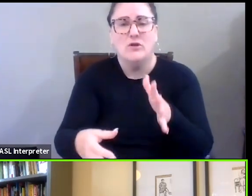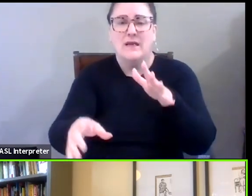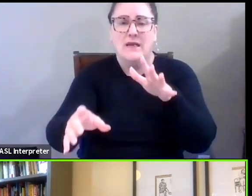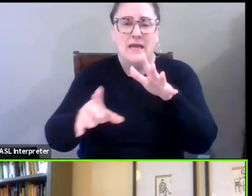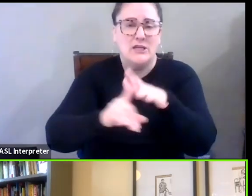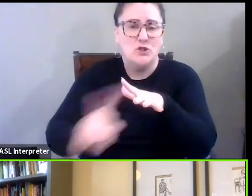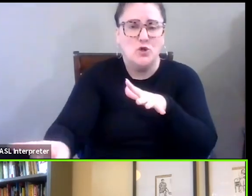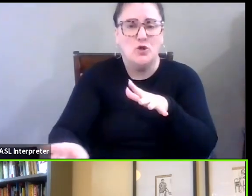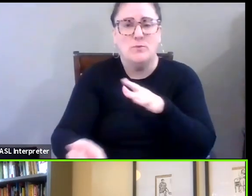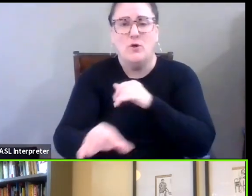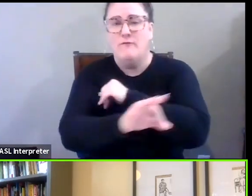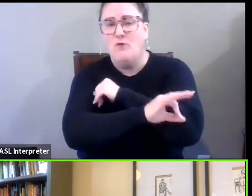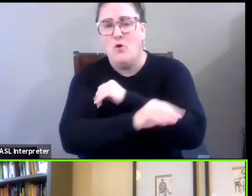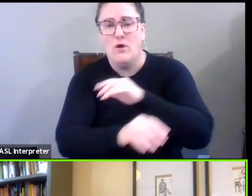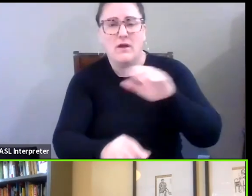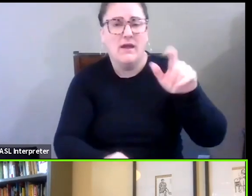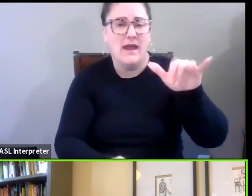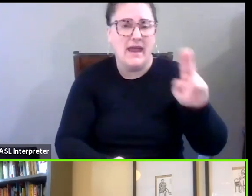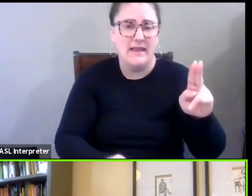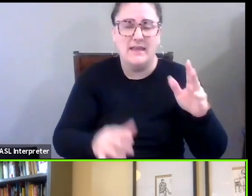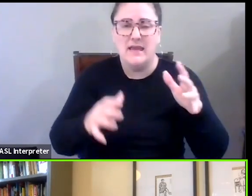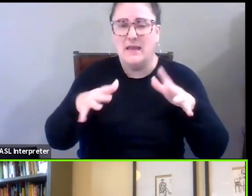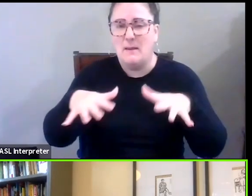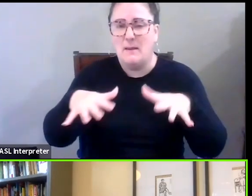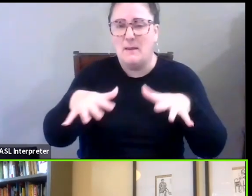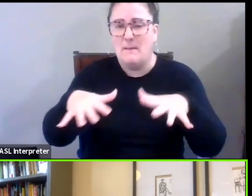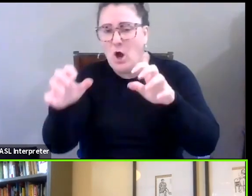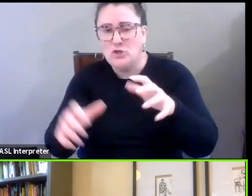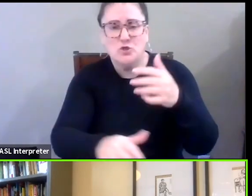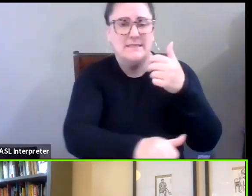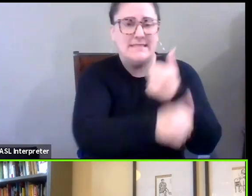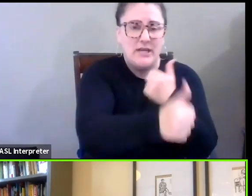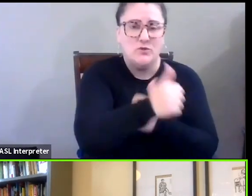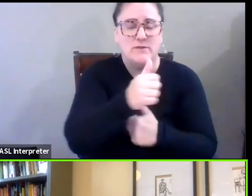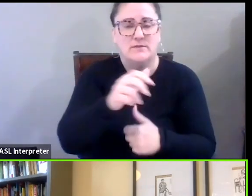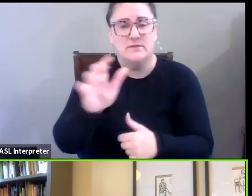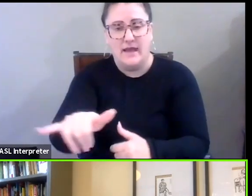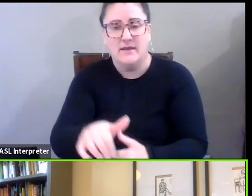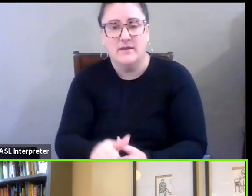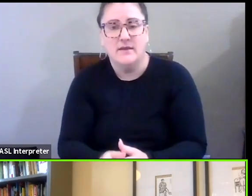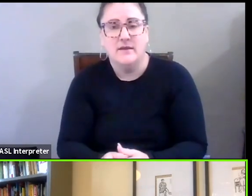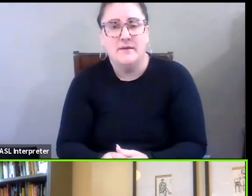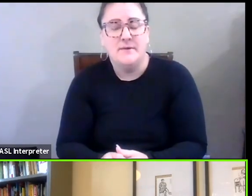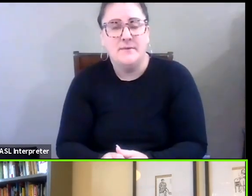foreign, alien, monstrous, dangerous.